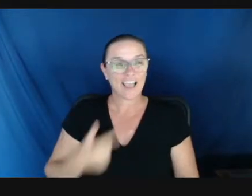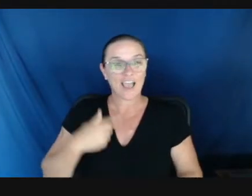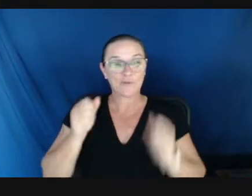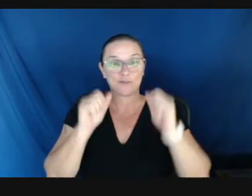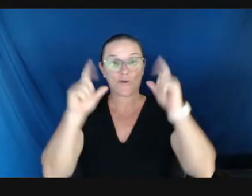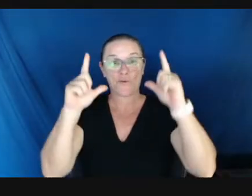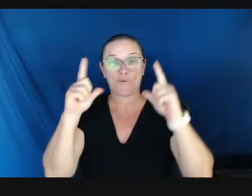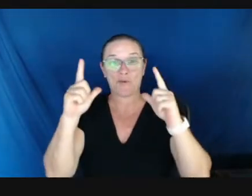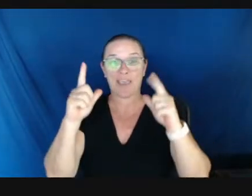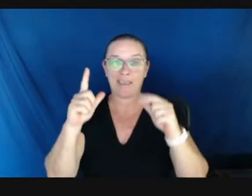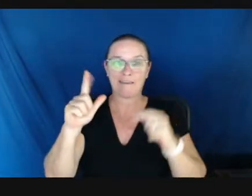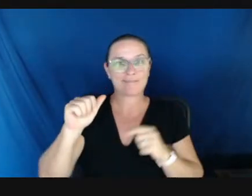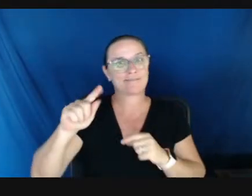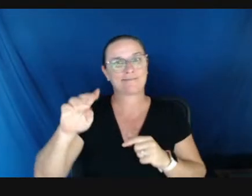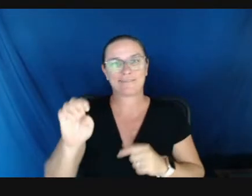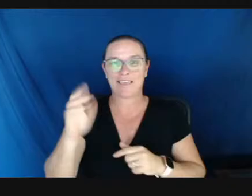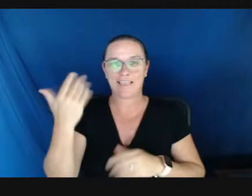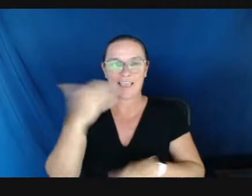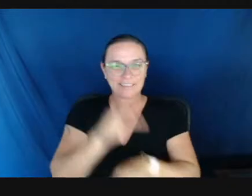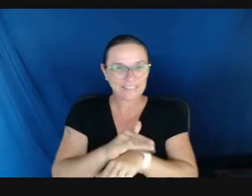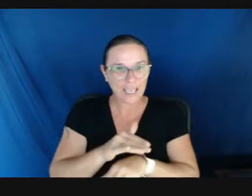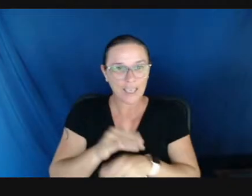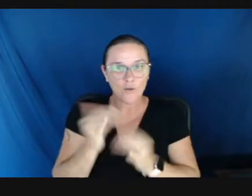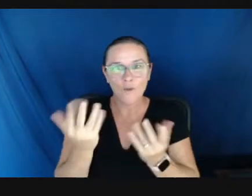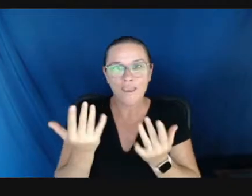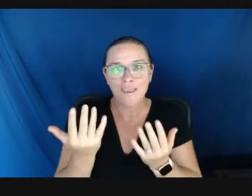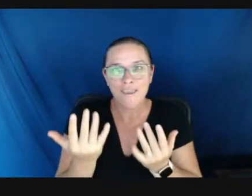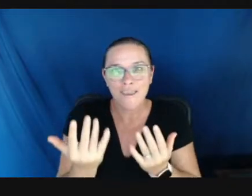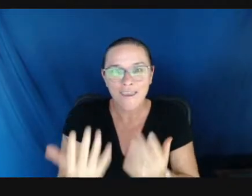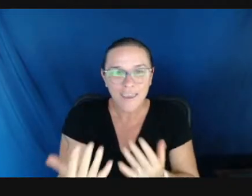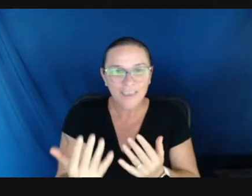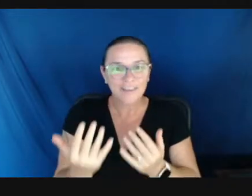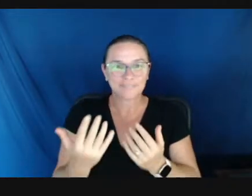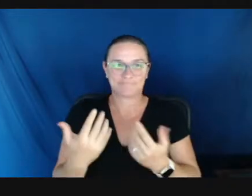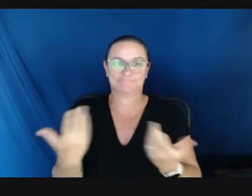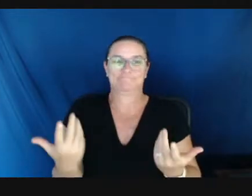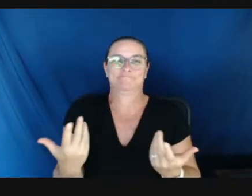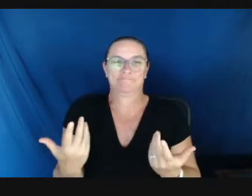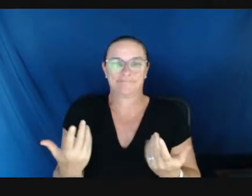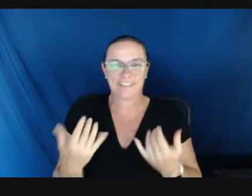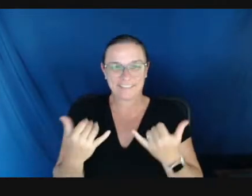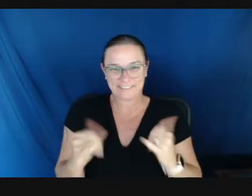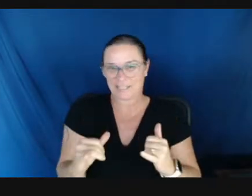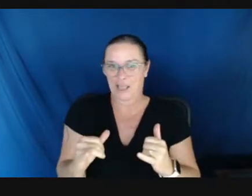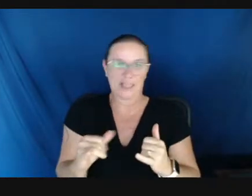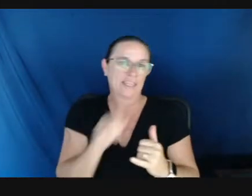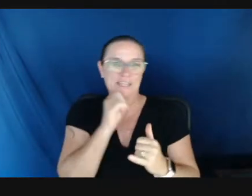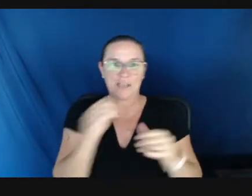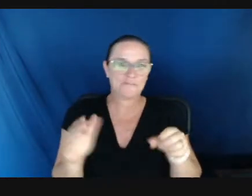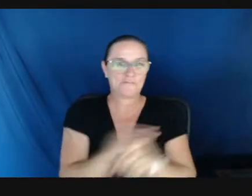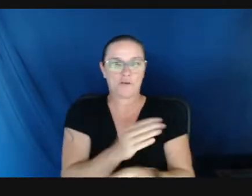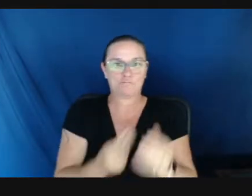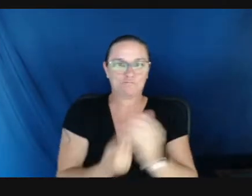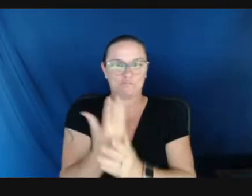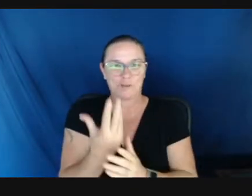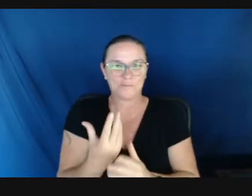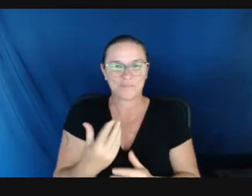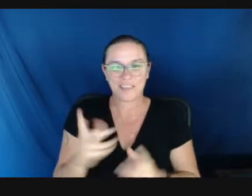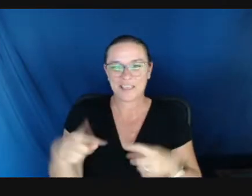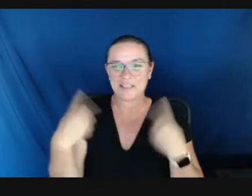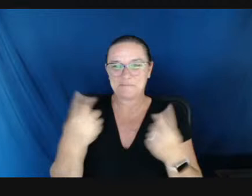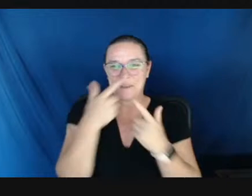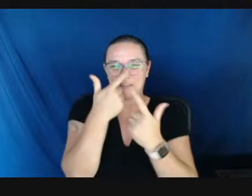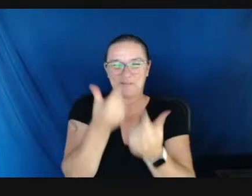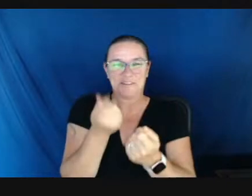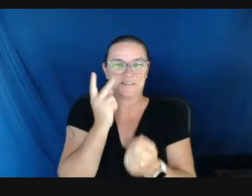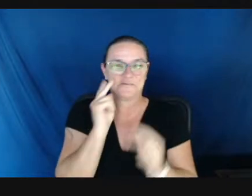expecting it to go at any moment, but waited till this morning to tease us even more. So been interesting to watch it,